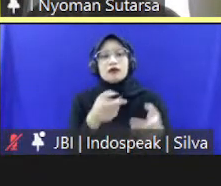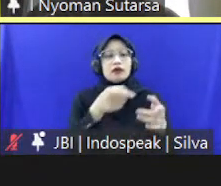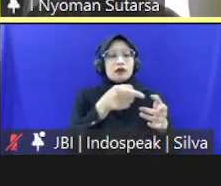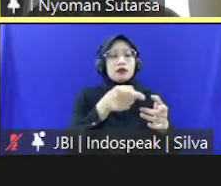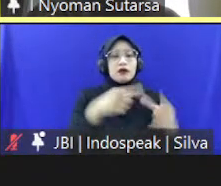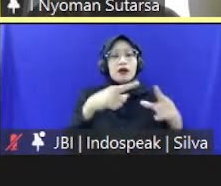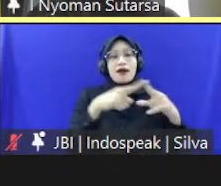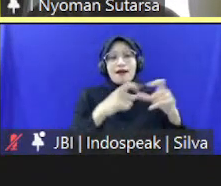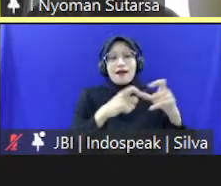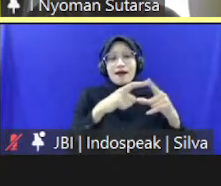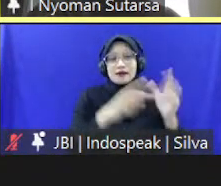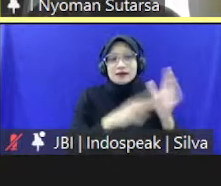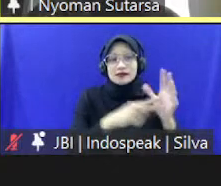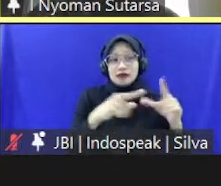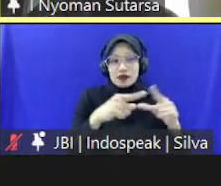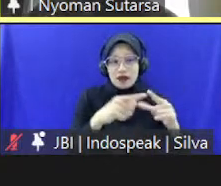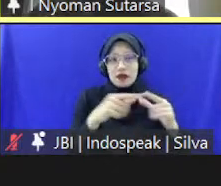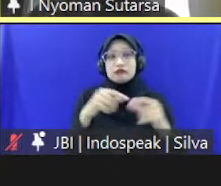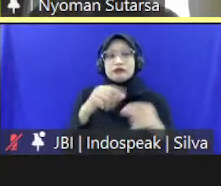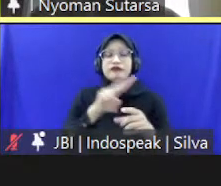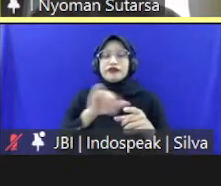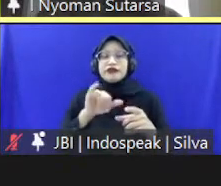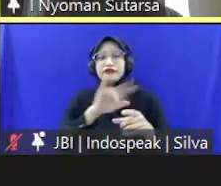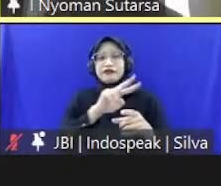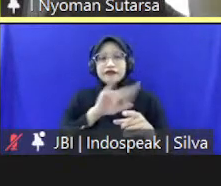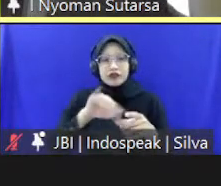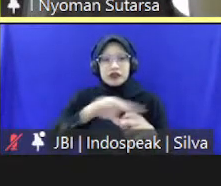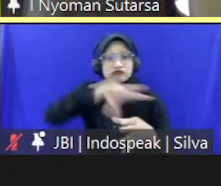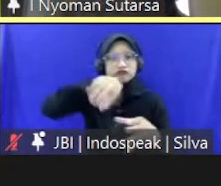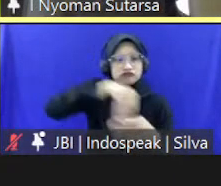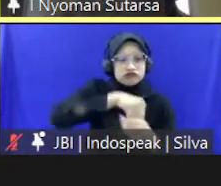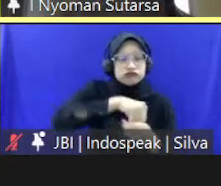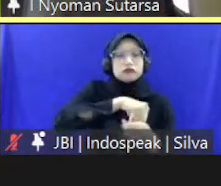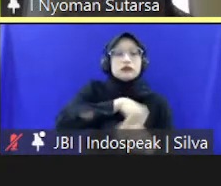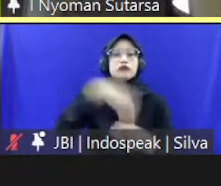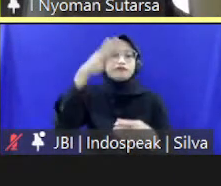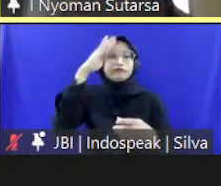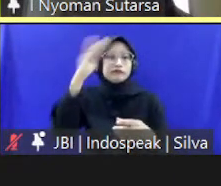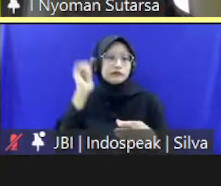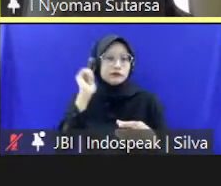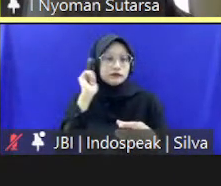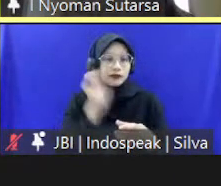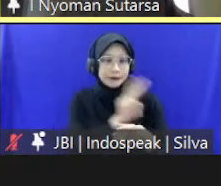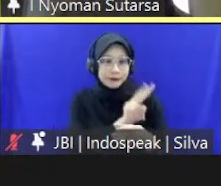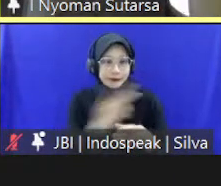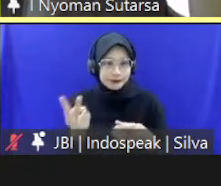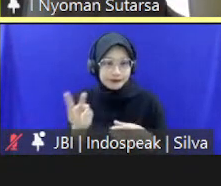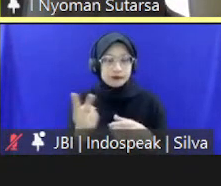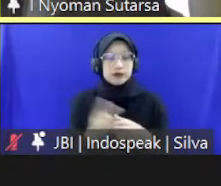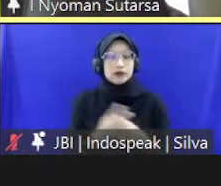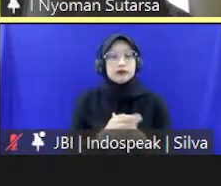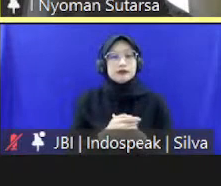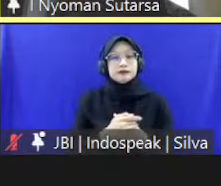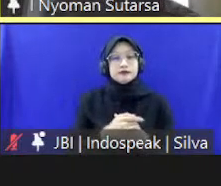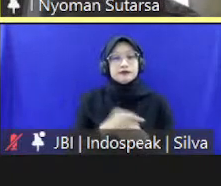fact, a diverse group with different needs, different risks, and different predisposing variables.